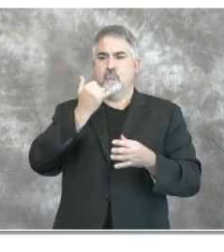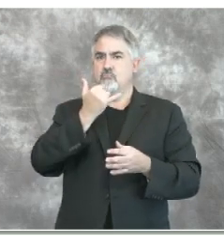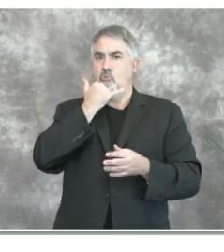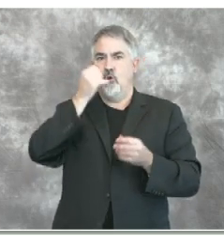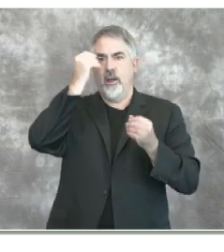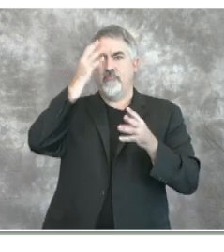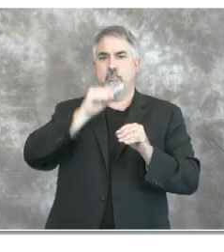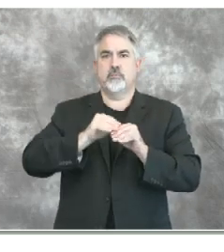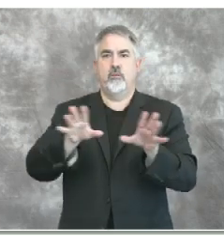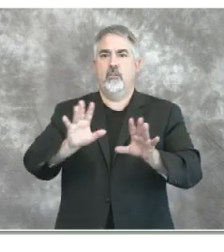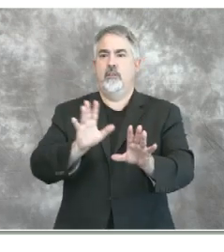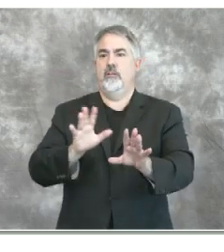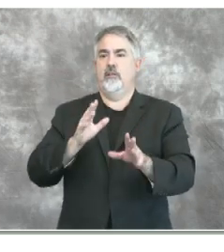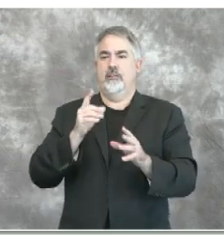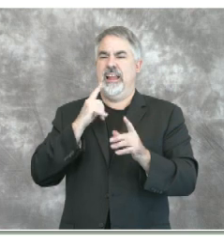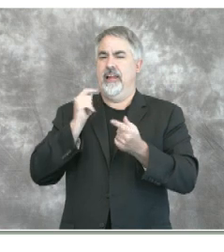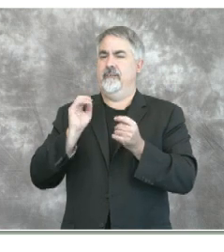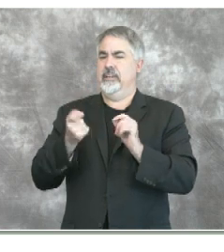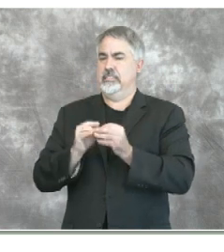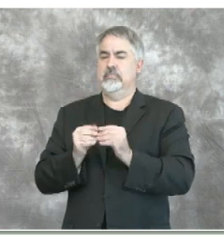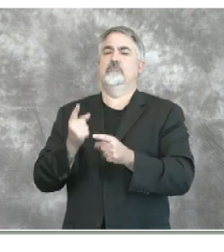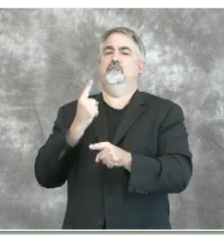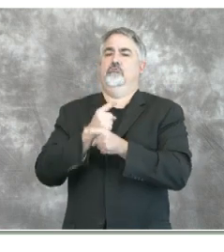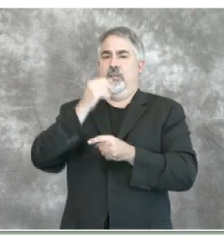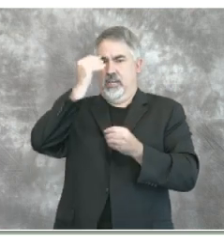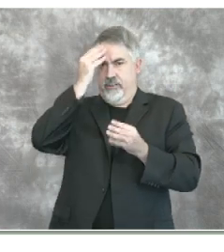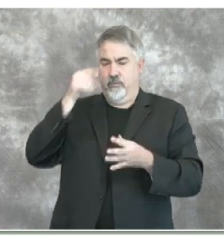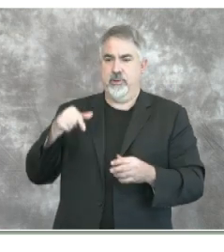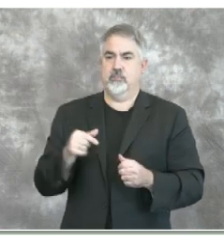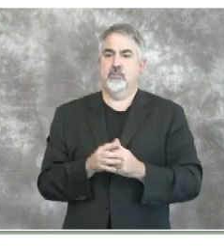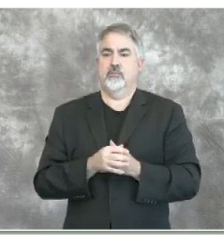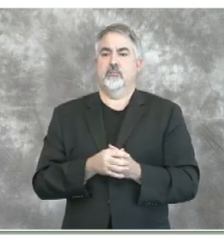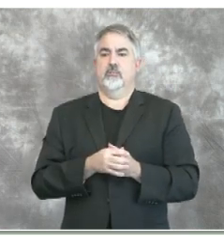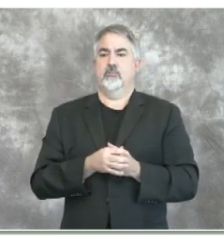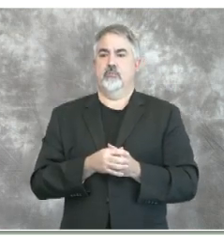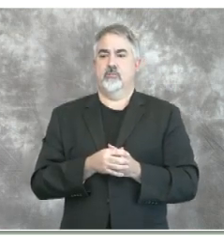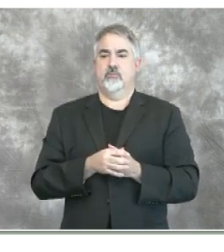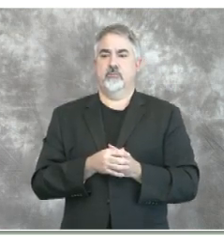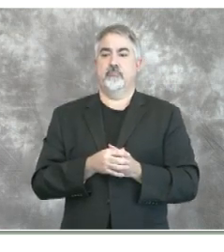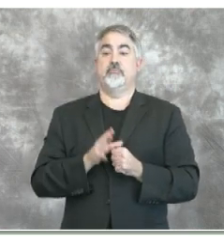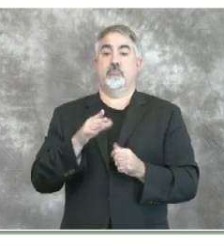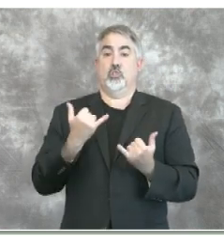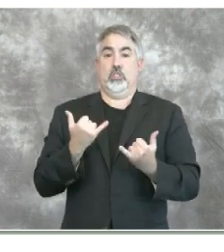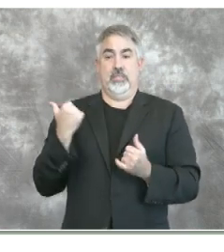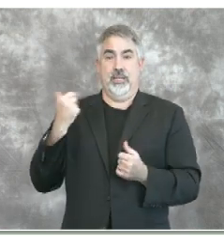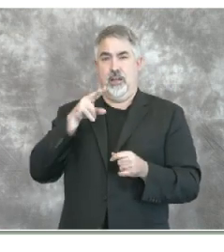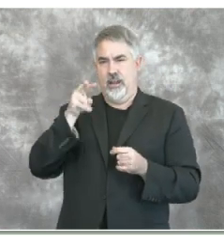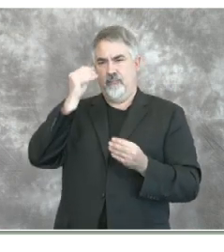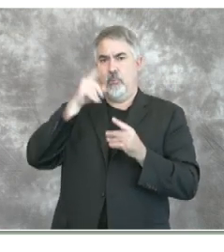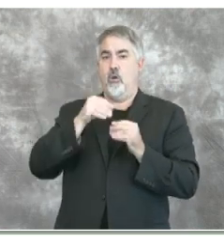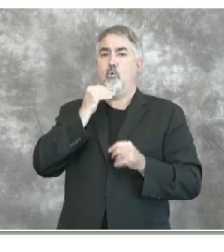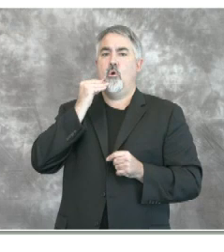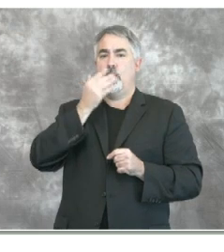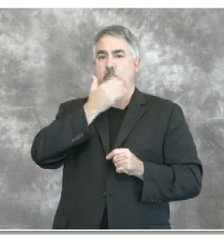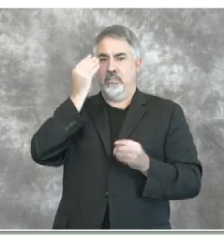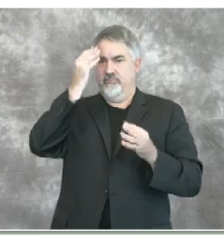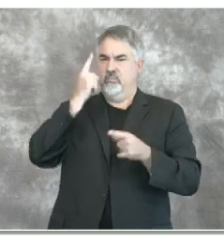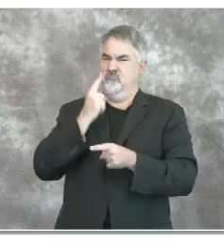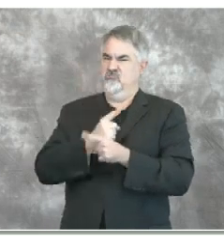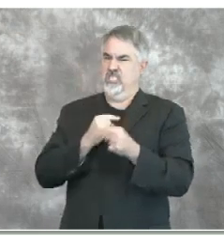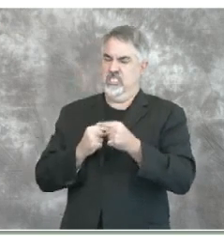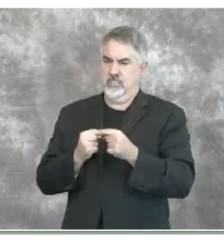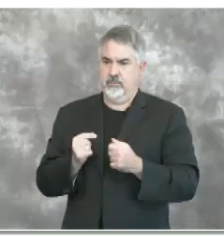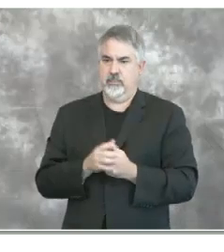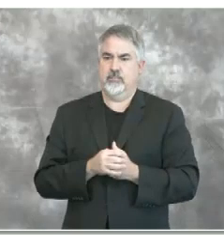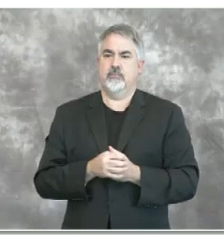have corrected that. Yesterday's slide represented a wrong number. Today's slide represents the correct number. Outreach efforts, increases